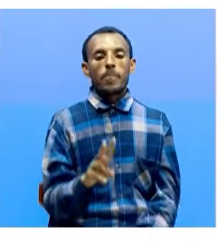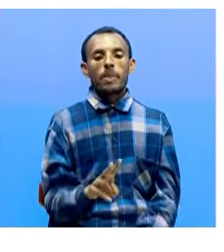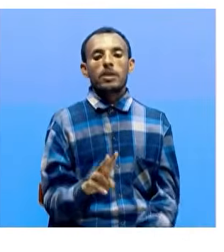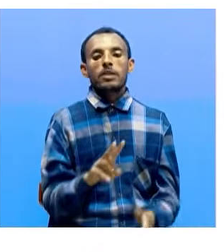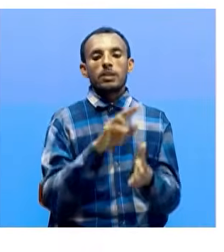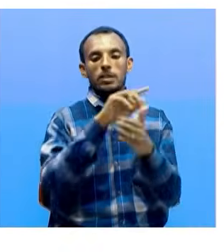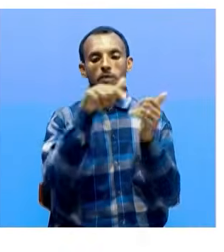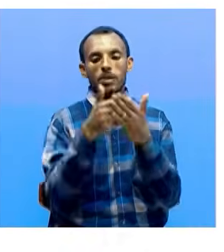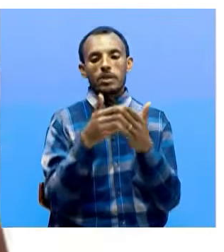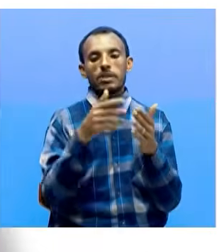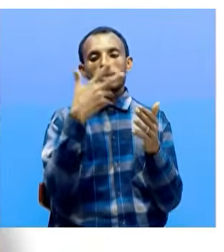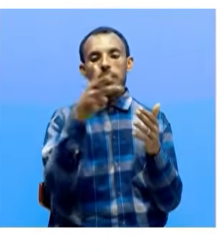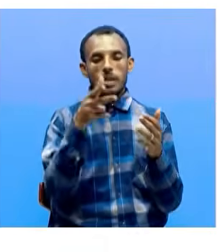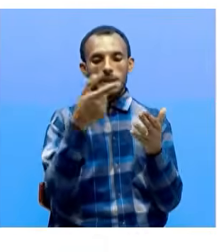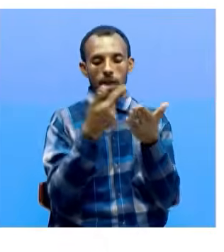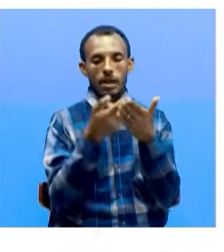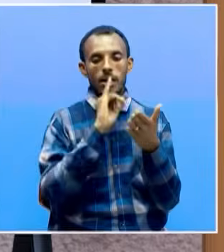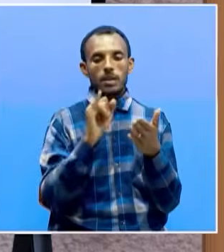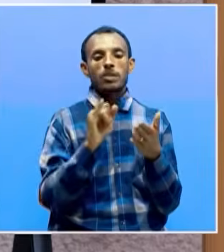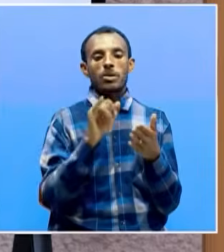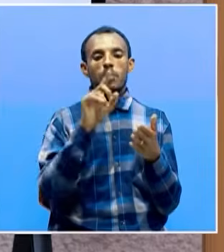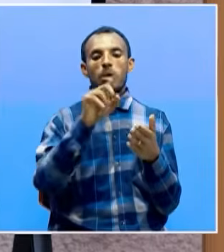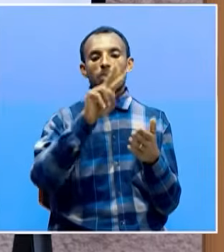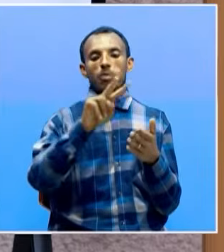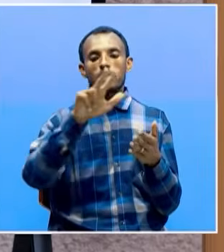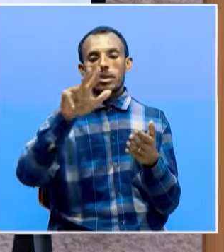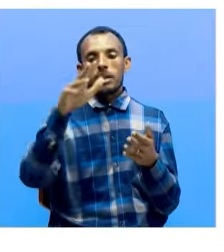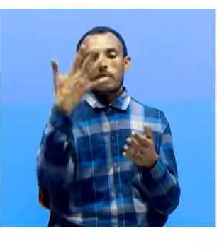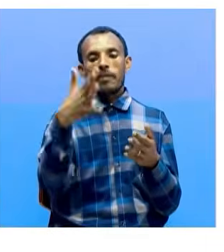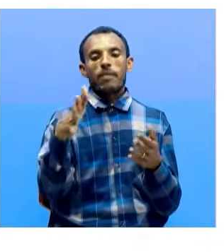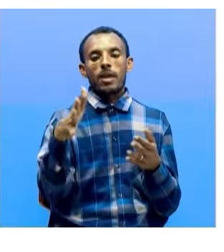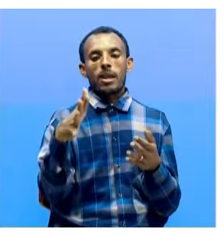Therefore, the third item here is this 1, 2, 3, 15,